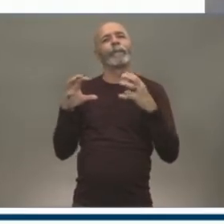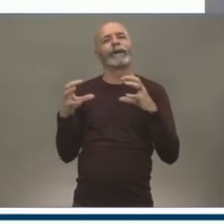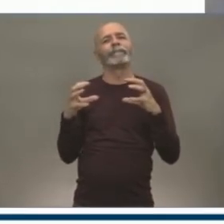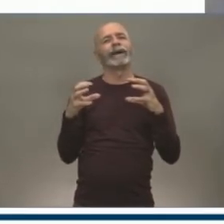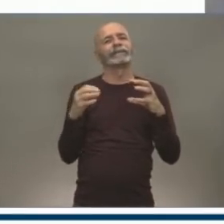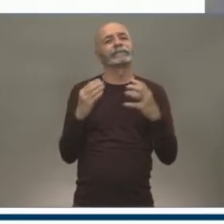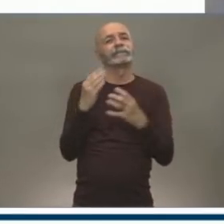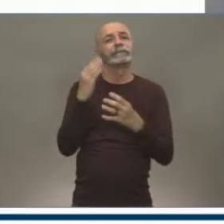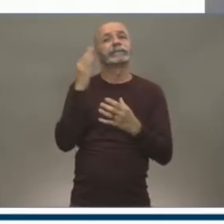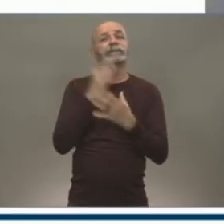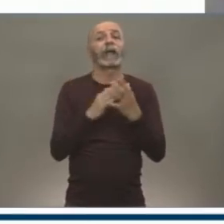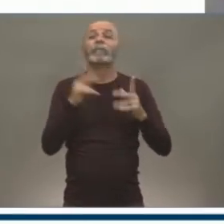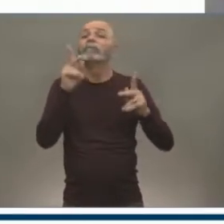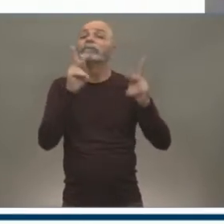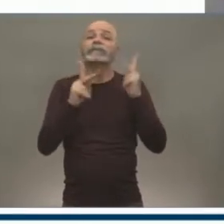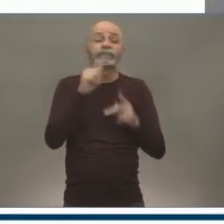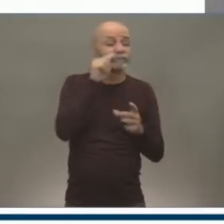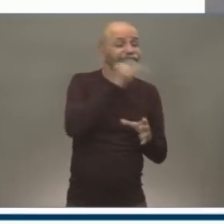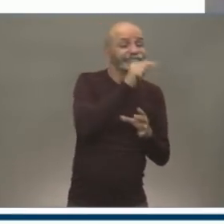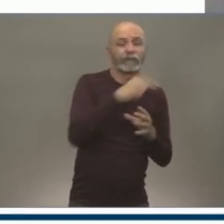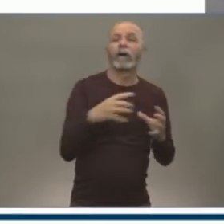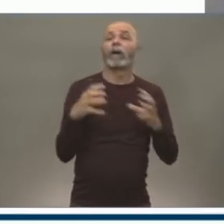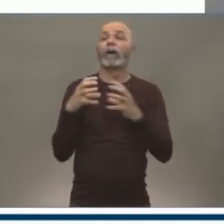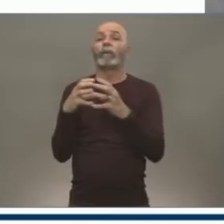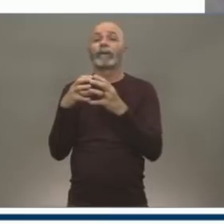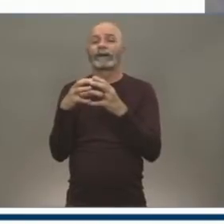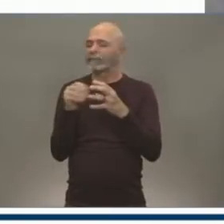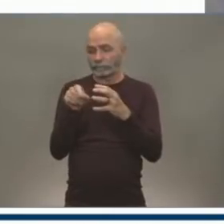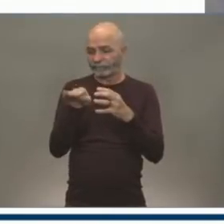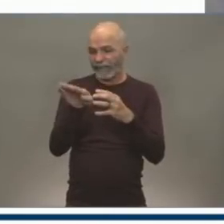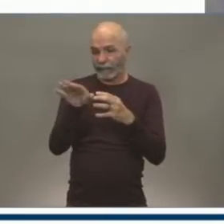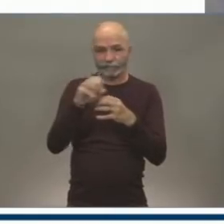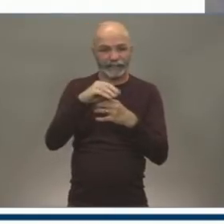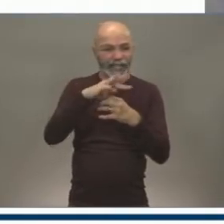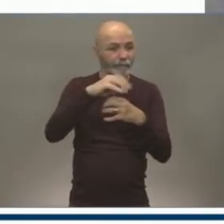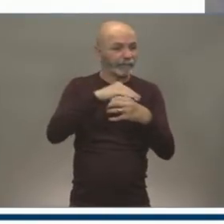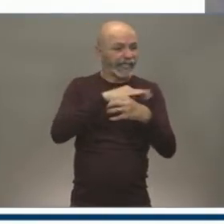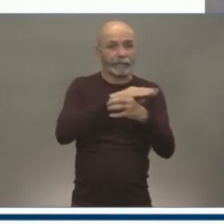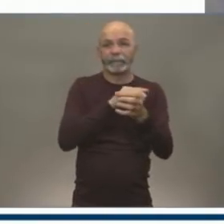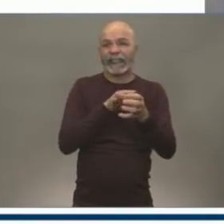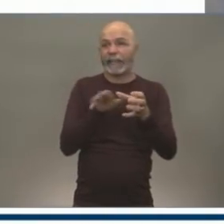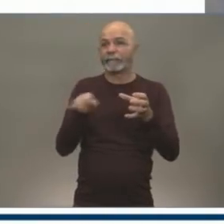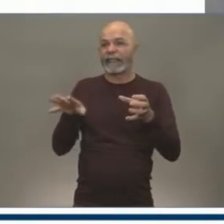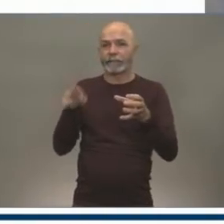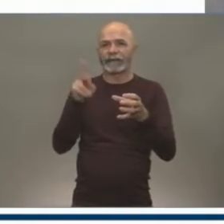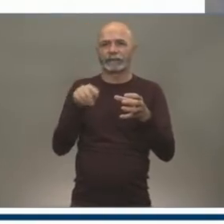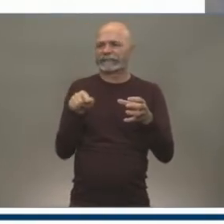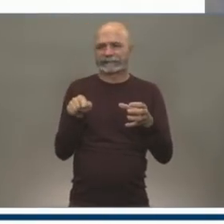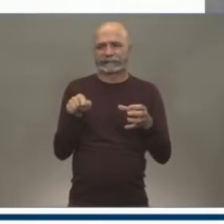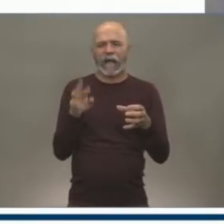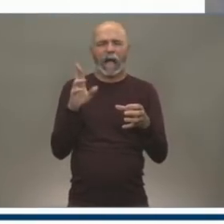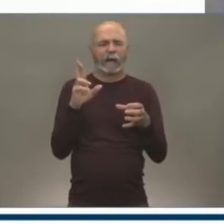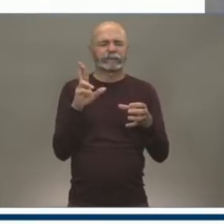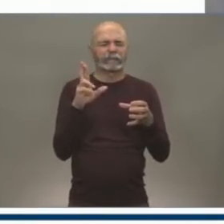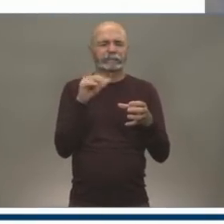the respective premiers and public health officials felt it was better that they would take the step of going to that